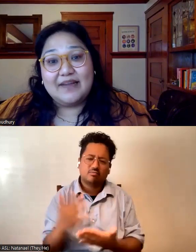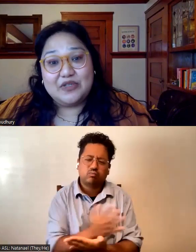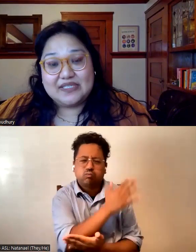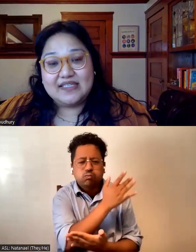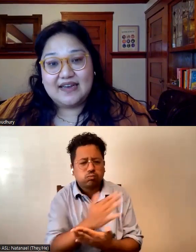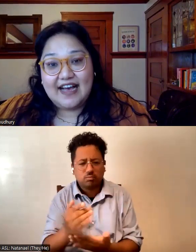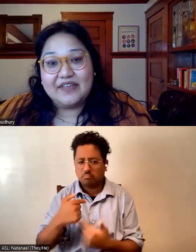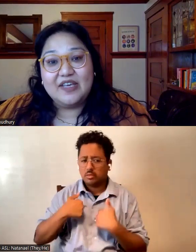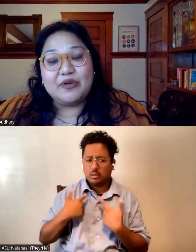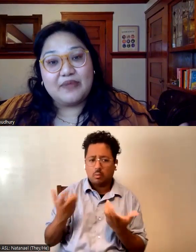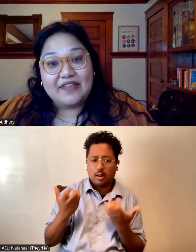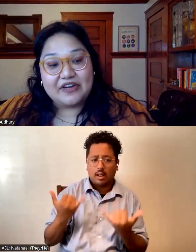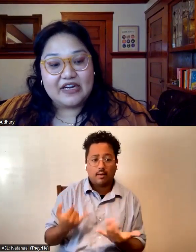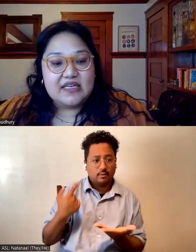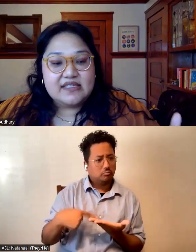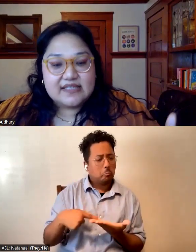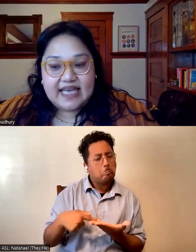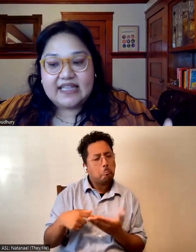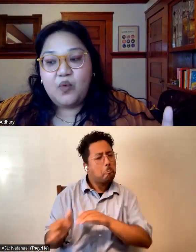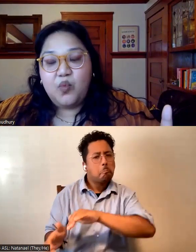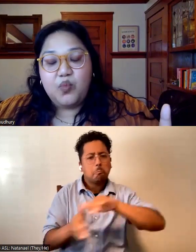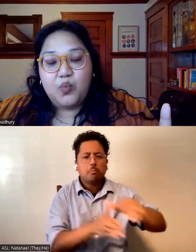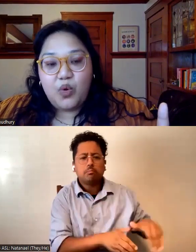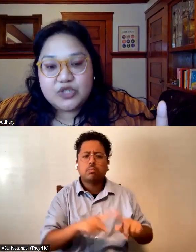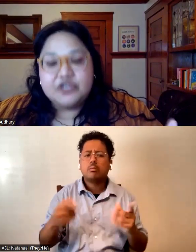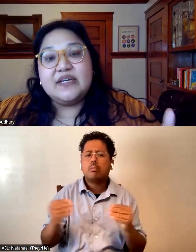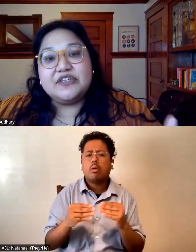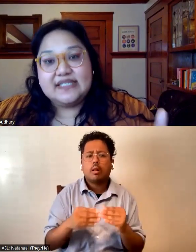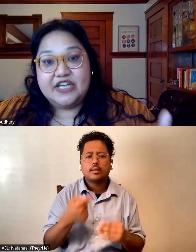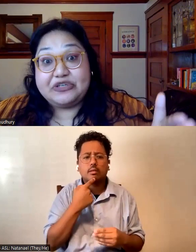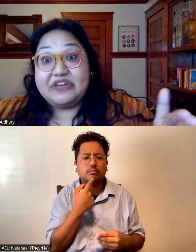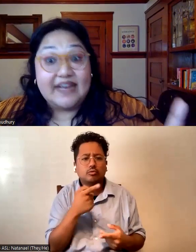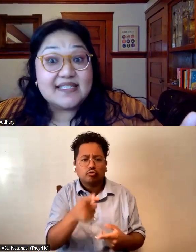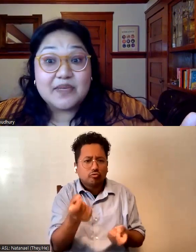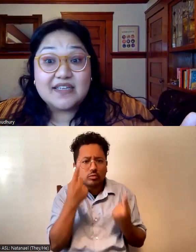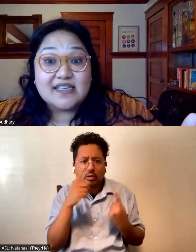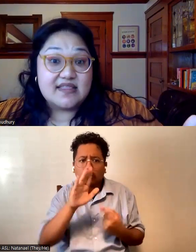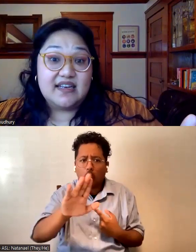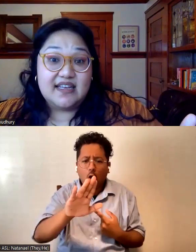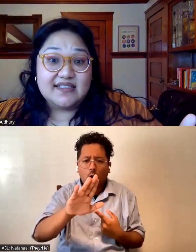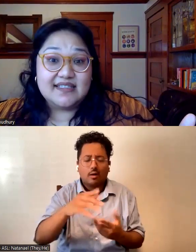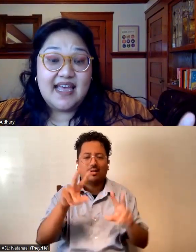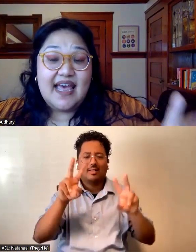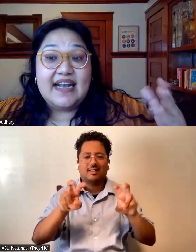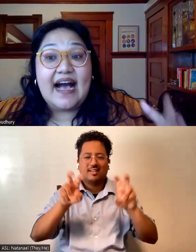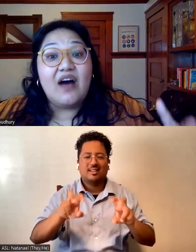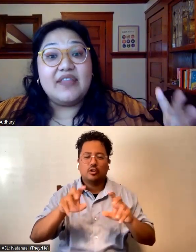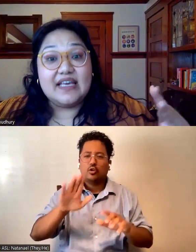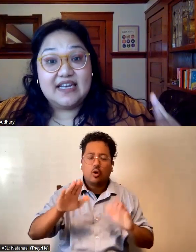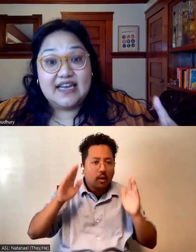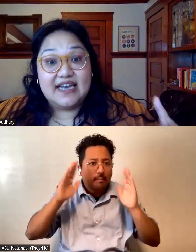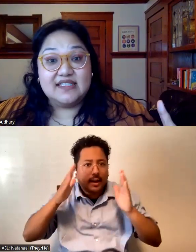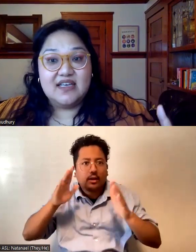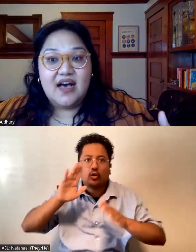argument that I'm interested in having, but rather to say, like, do you understand your investment in thinness and how